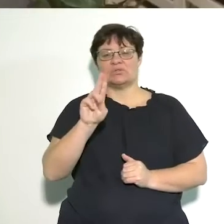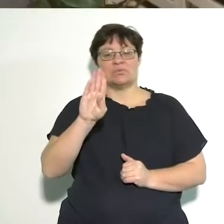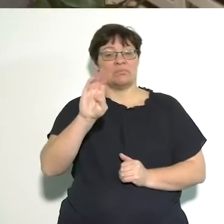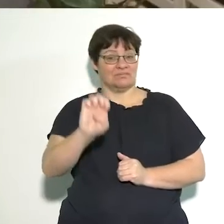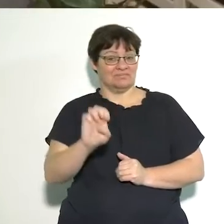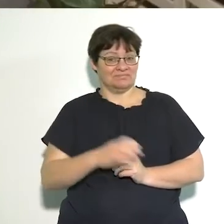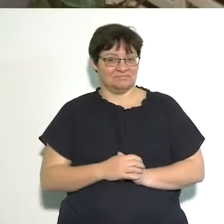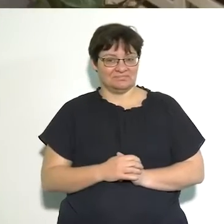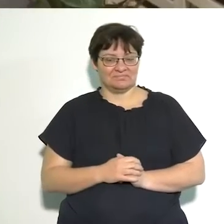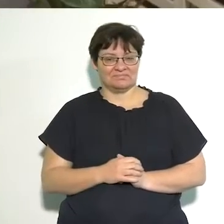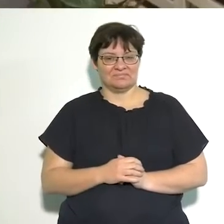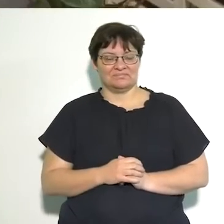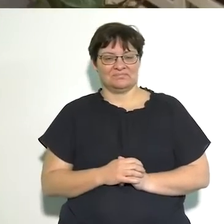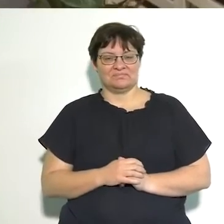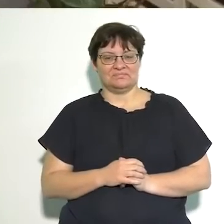or paper tube rather.